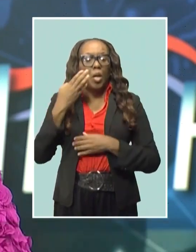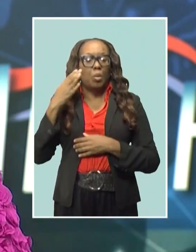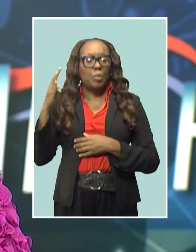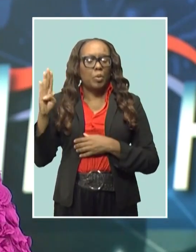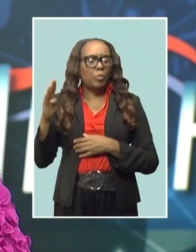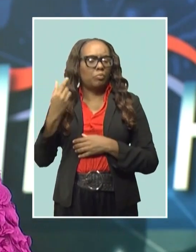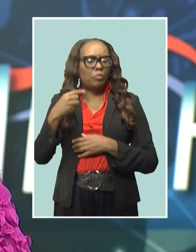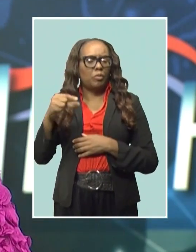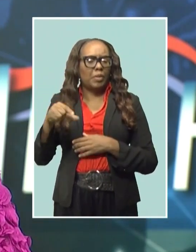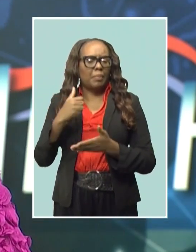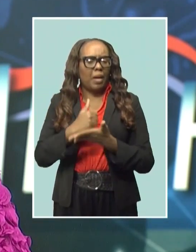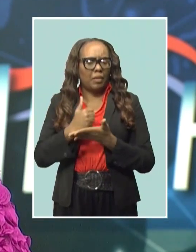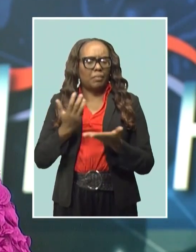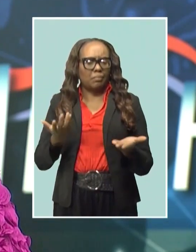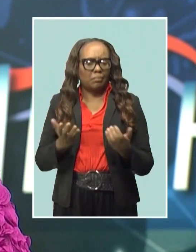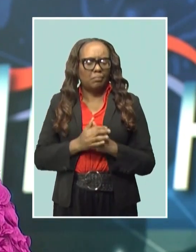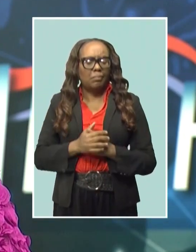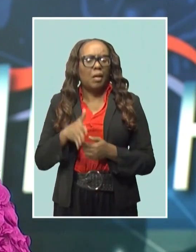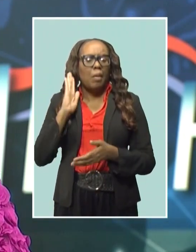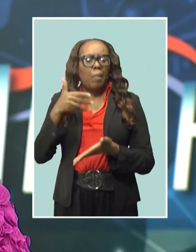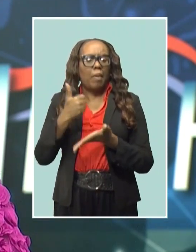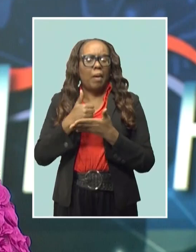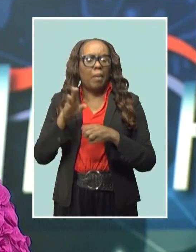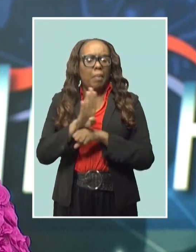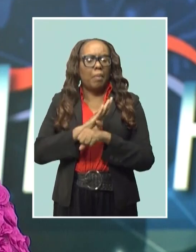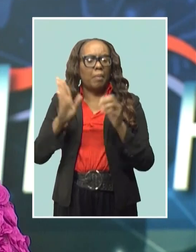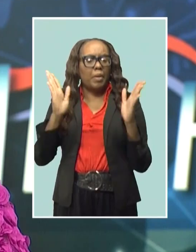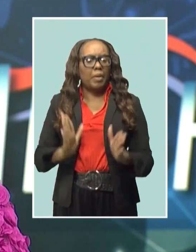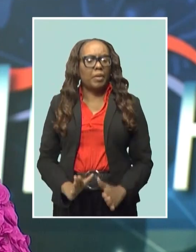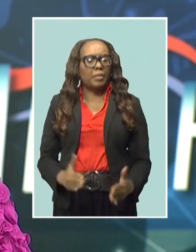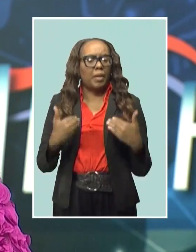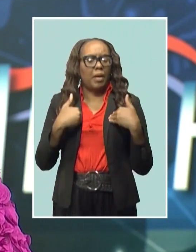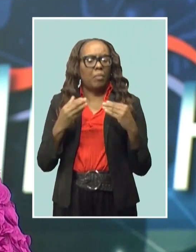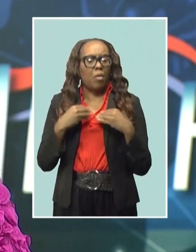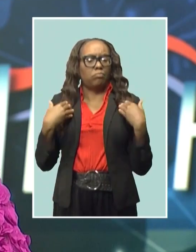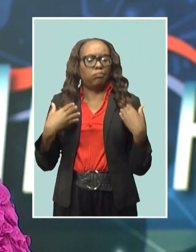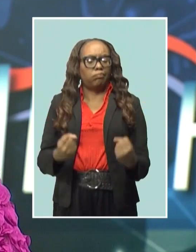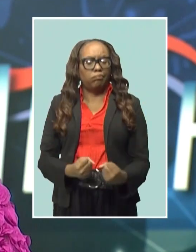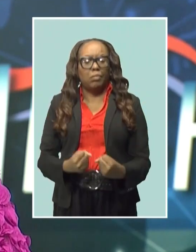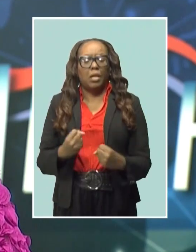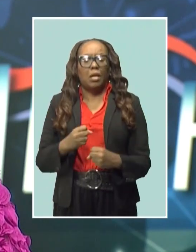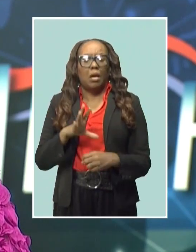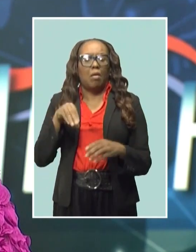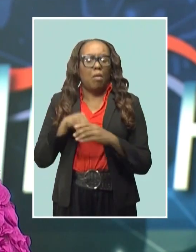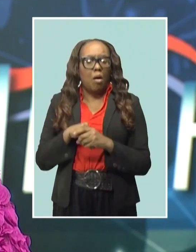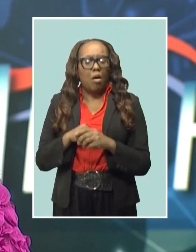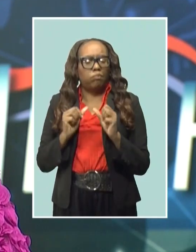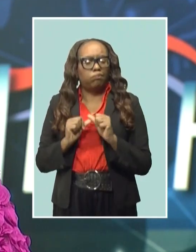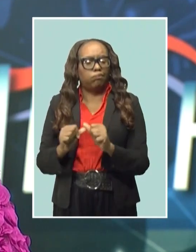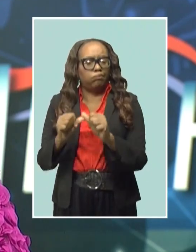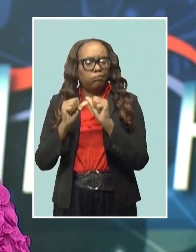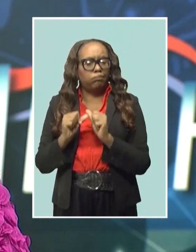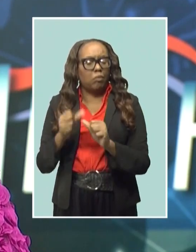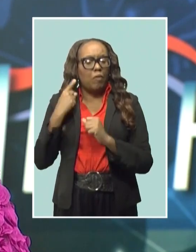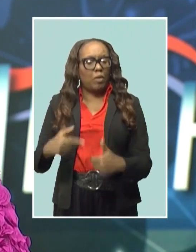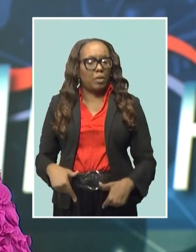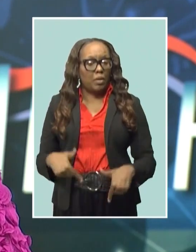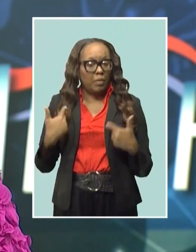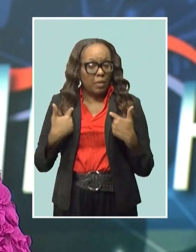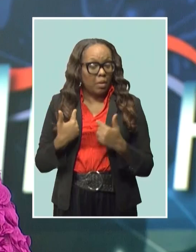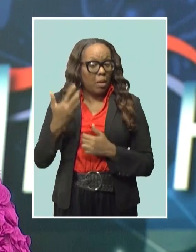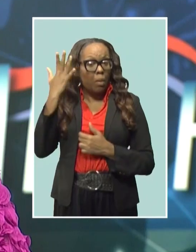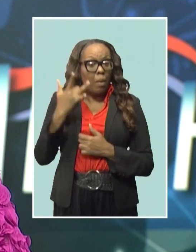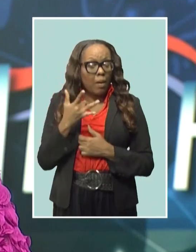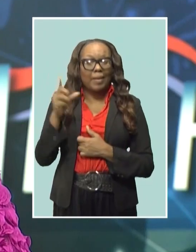will help Barbadians build resilience into every aspect of their living. She says this has become necessary because of the climate crisis.